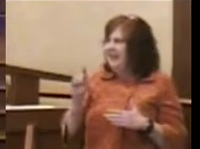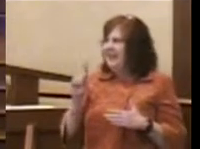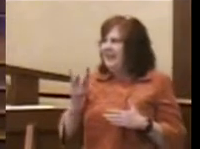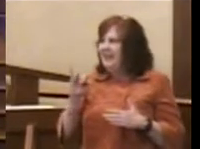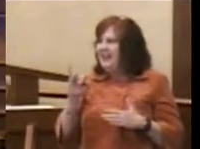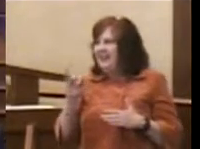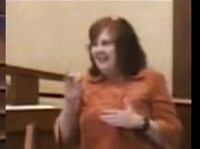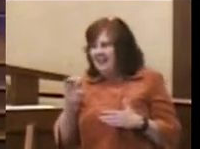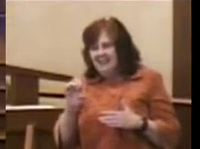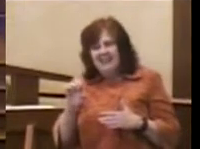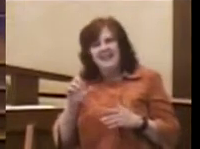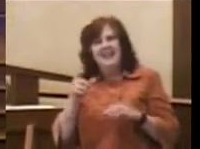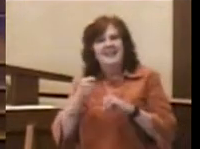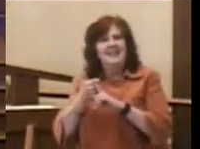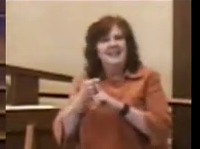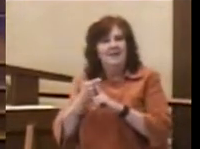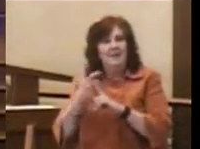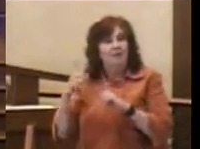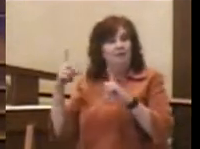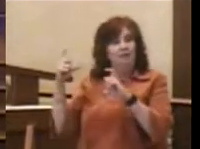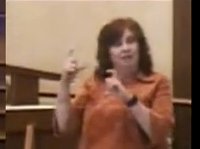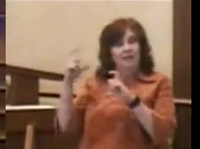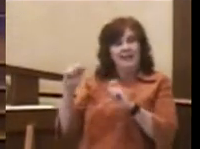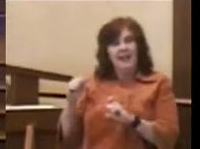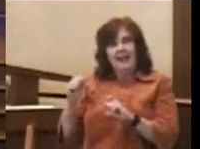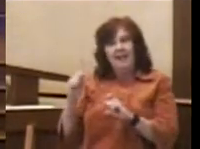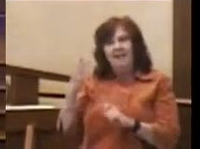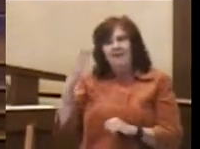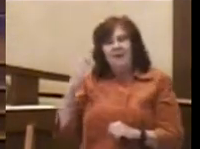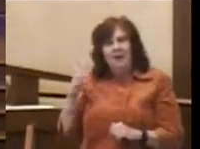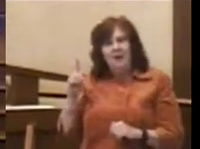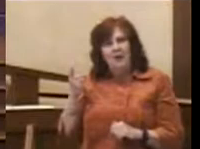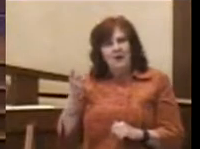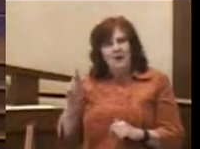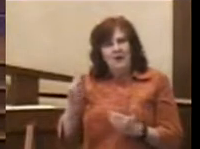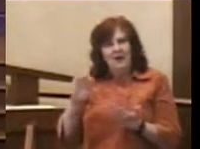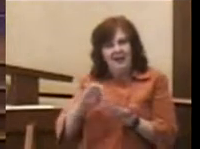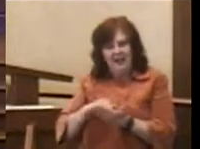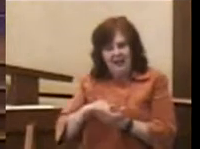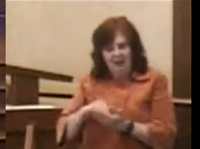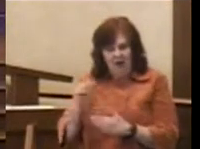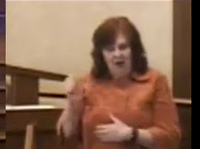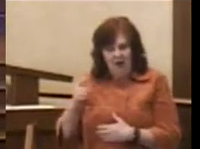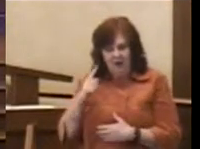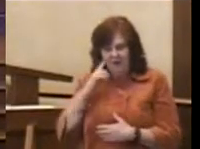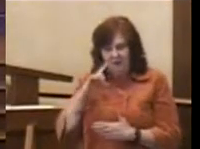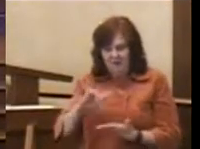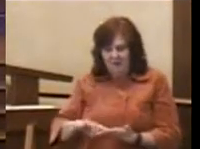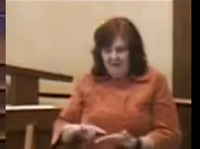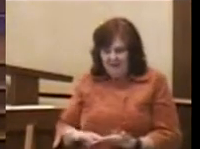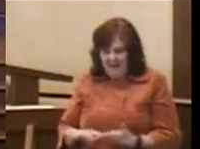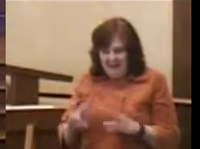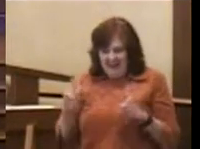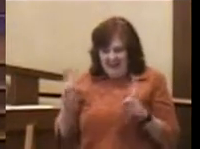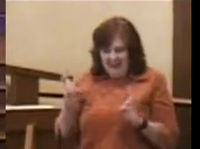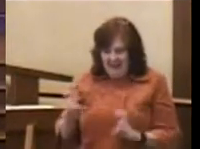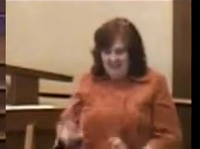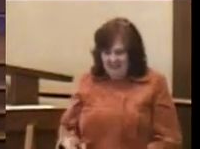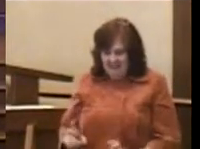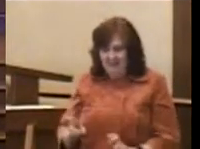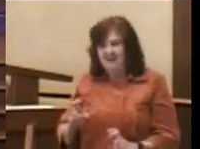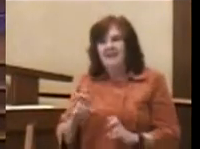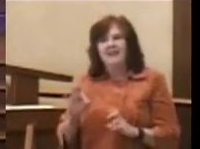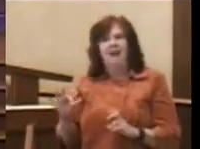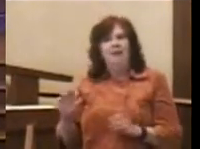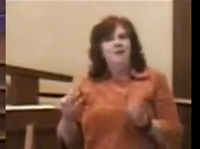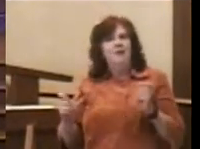the narthex, and we have flat Luther's out again, all to explore the great themes of the Reformation and what this actually